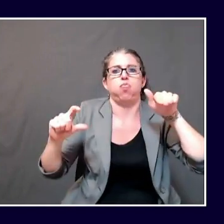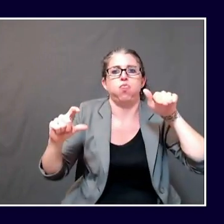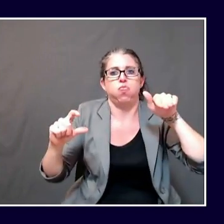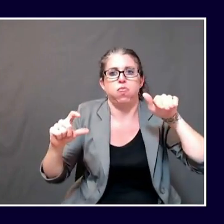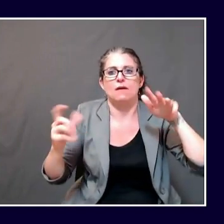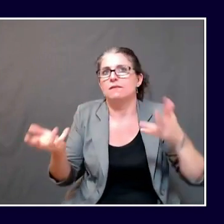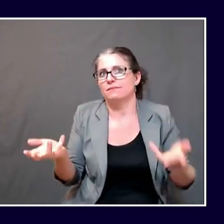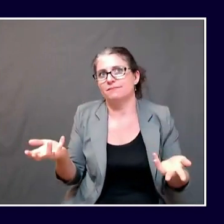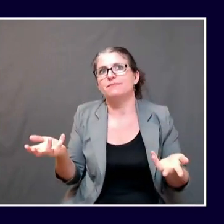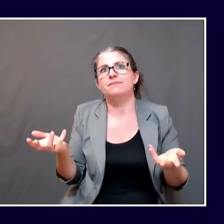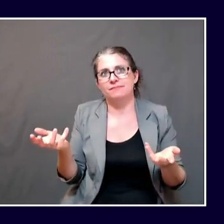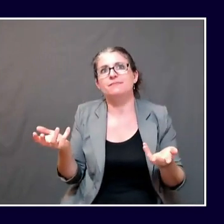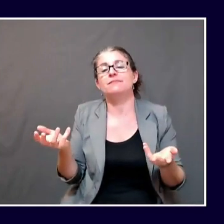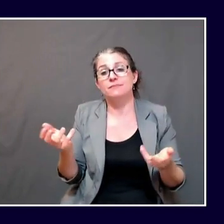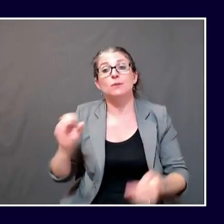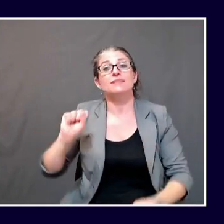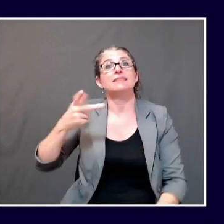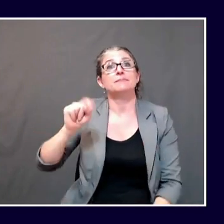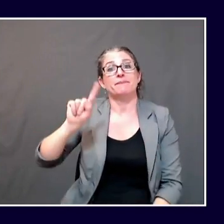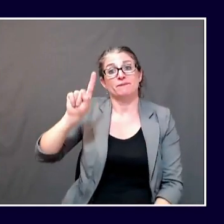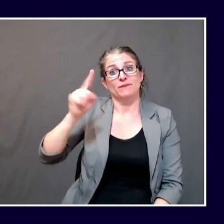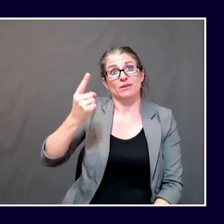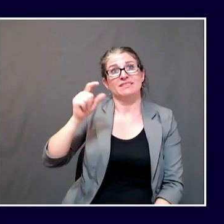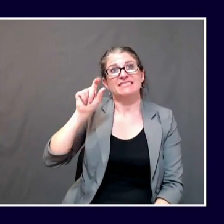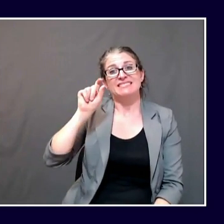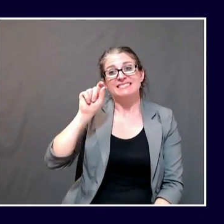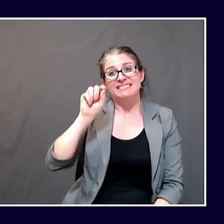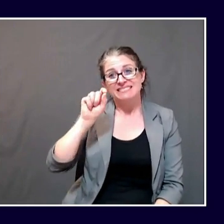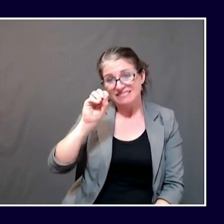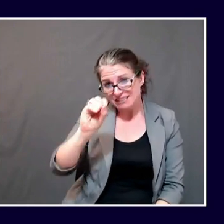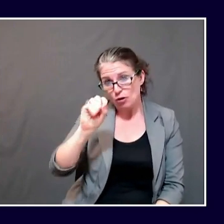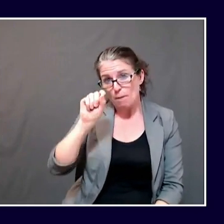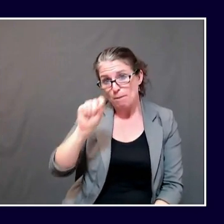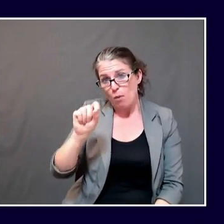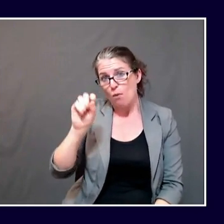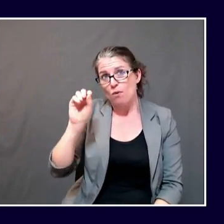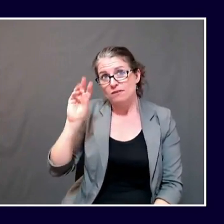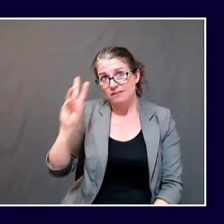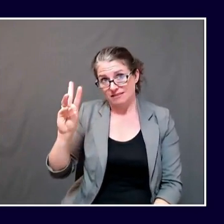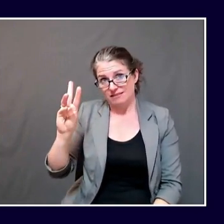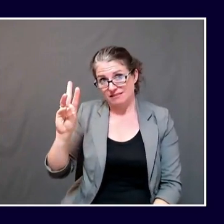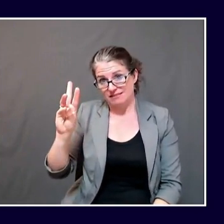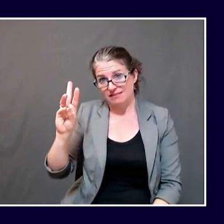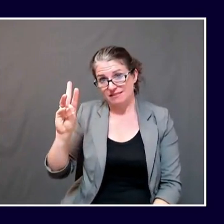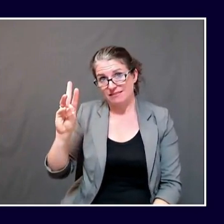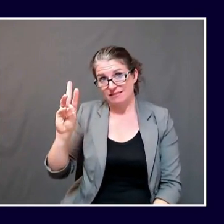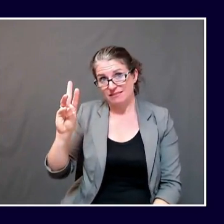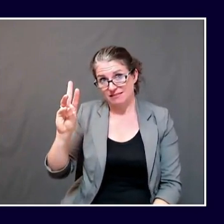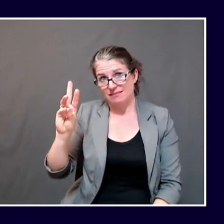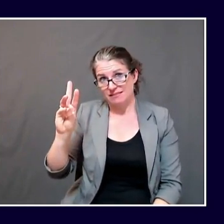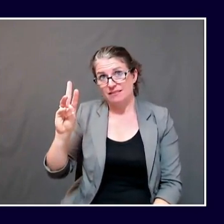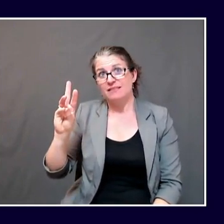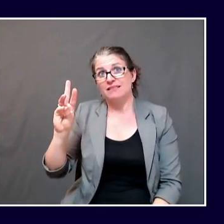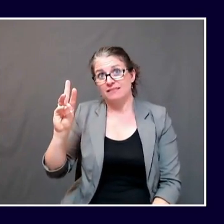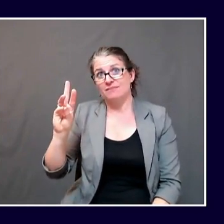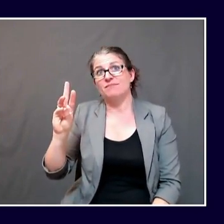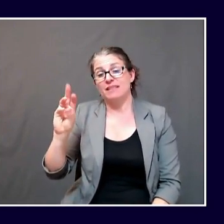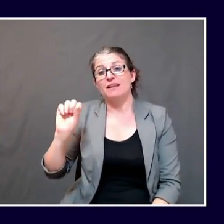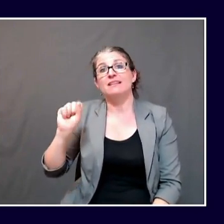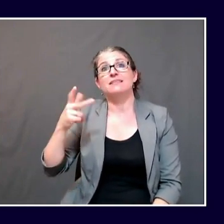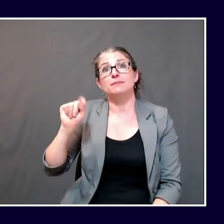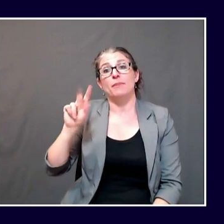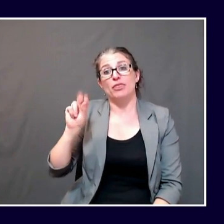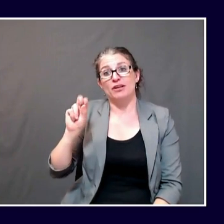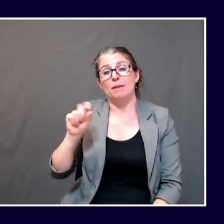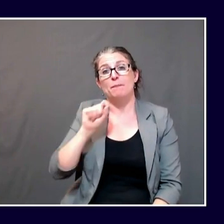0.60%. And we ended the month of September with a positivity rate of 0.48%. So even though the rate